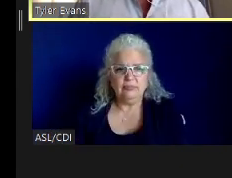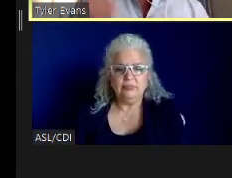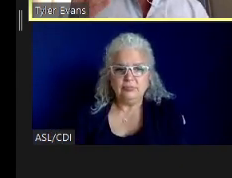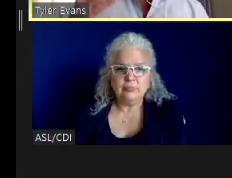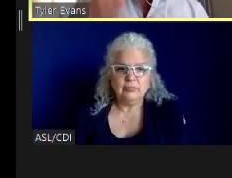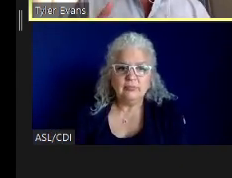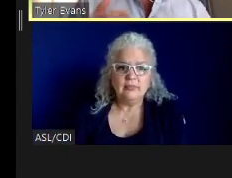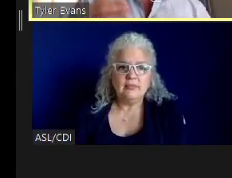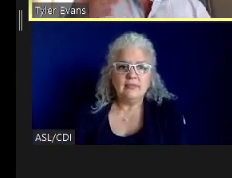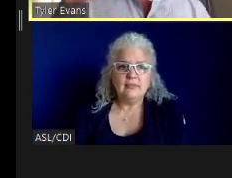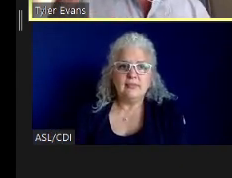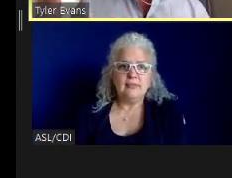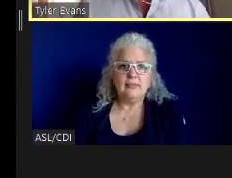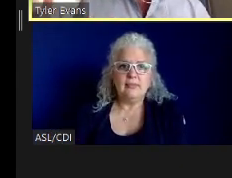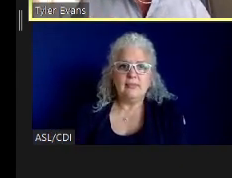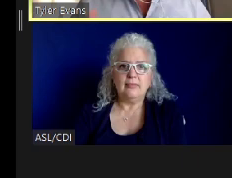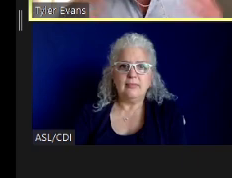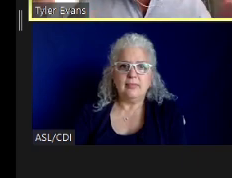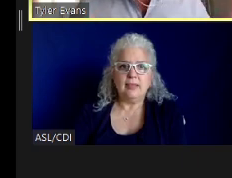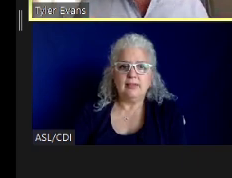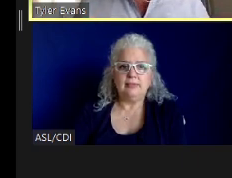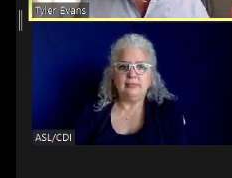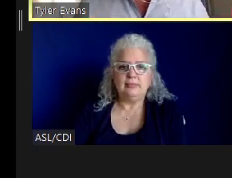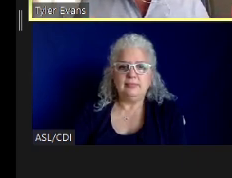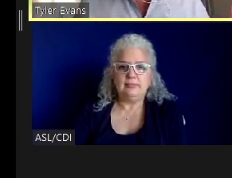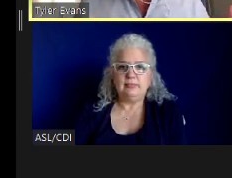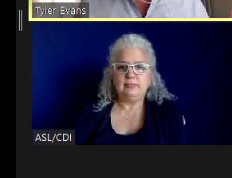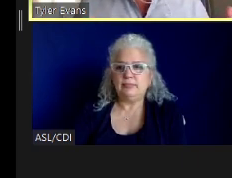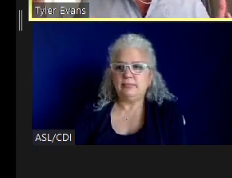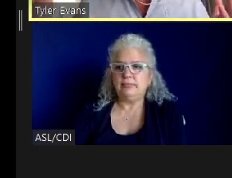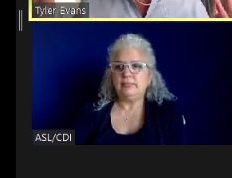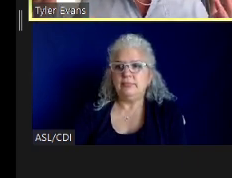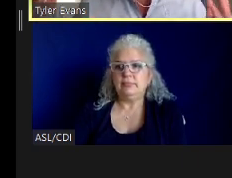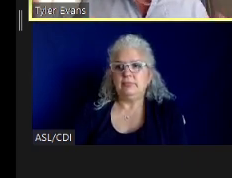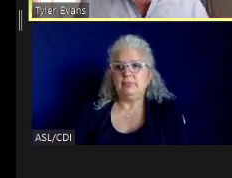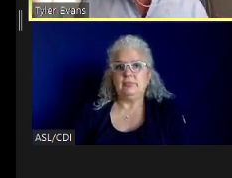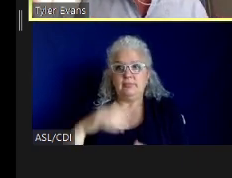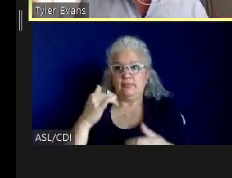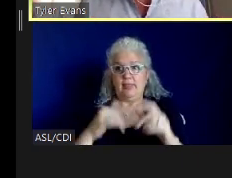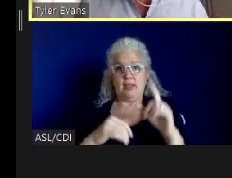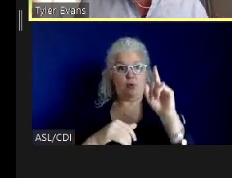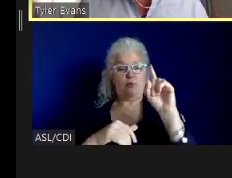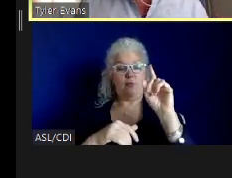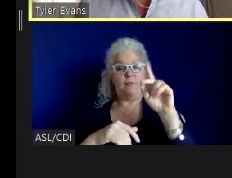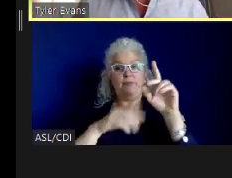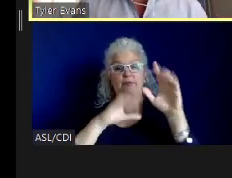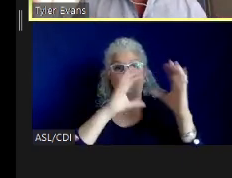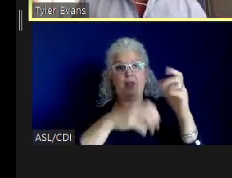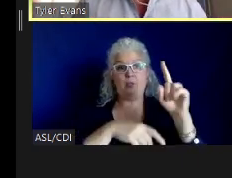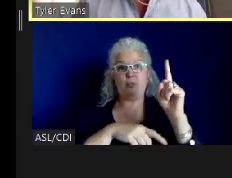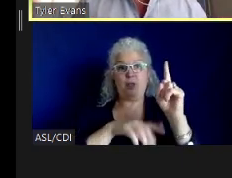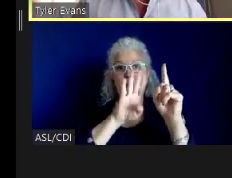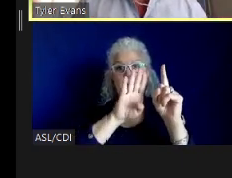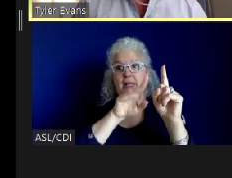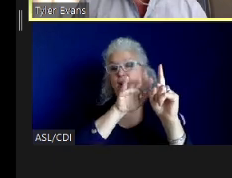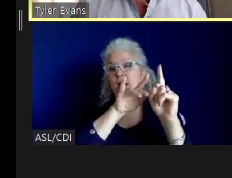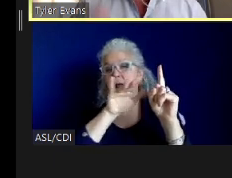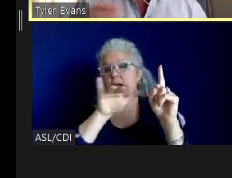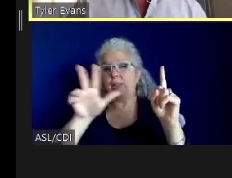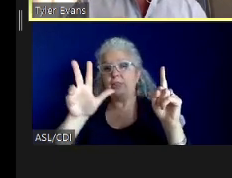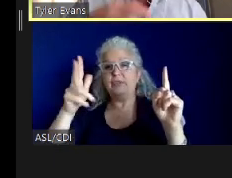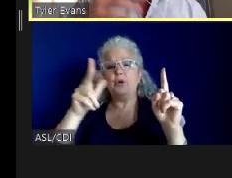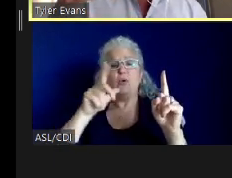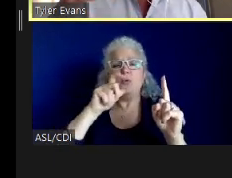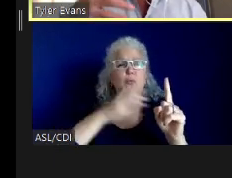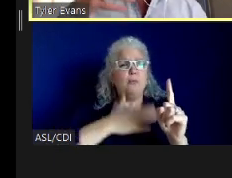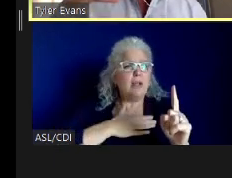So phase 1B through phase 3, right? Talking about the general community, when is my turn, right? That's a really important piece when it comes